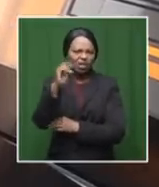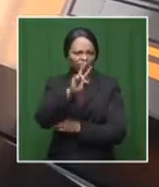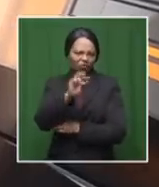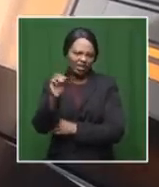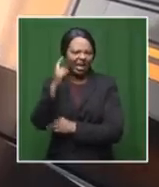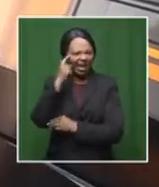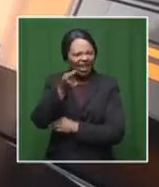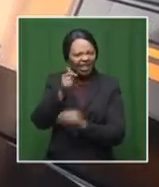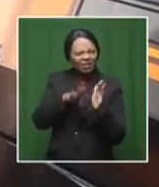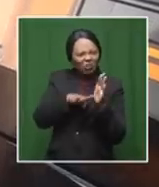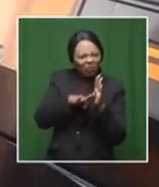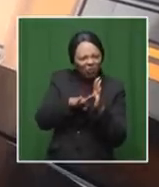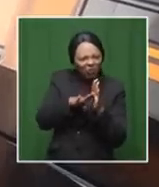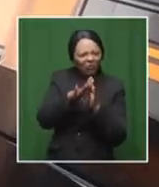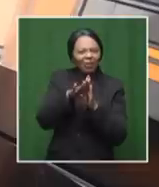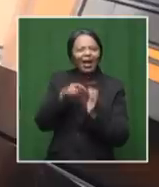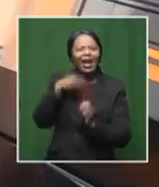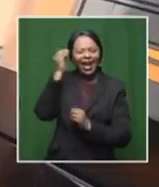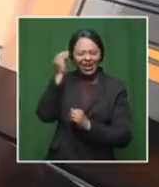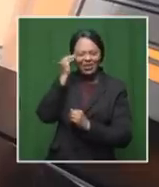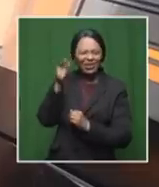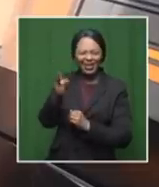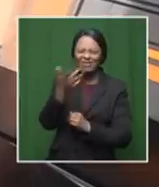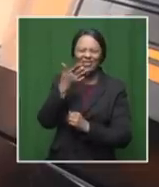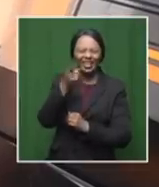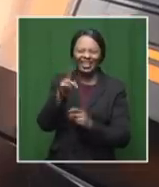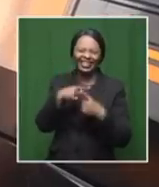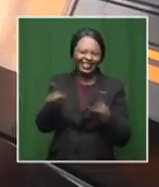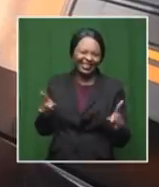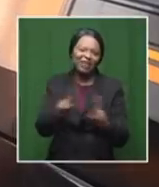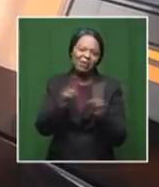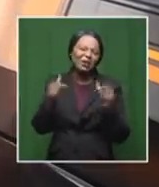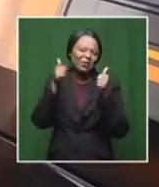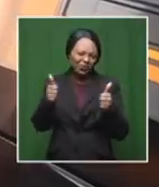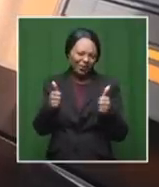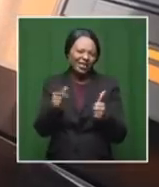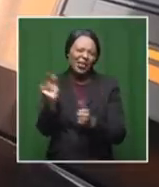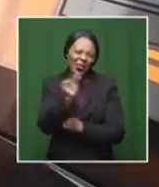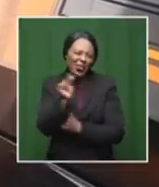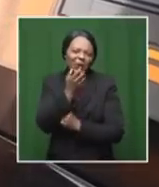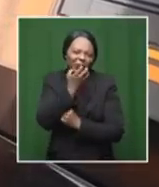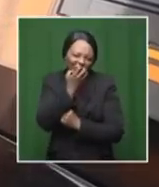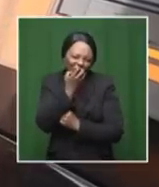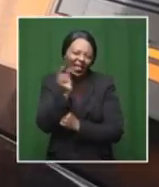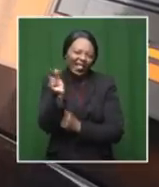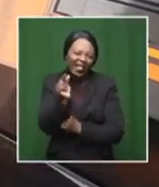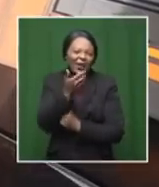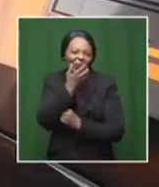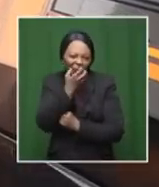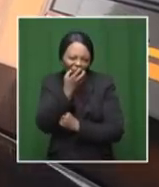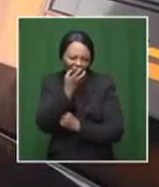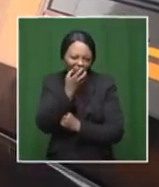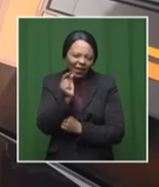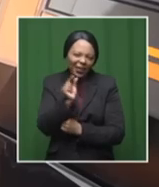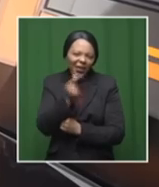improving. I know it's not your preferred temperature, but it's still good. Yeah, it's warming up a little bit. It is. It's warming up a little